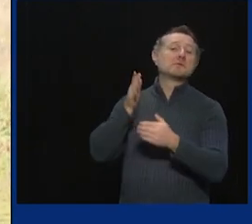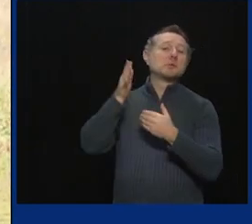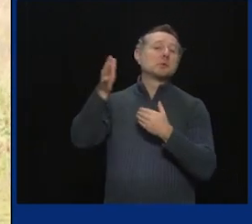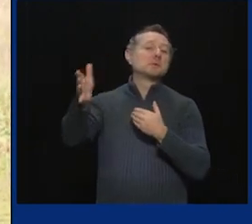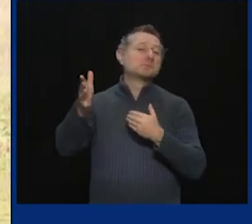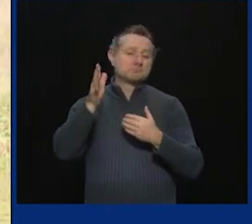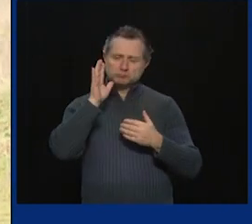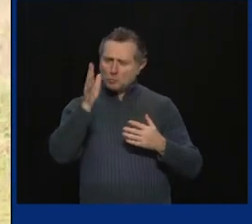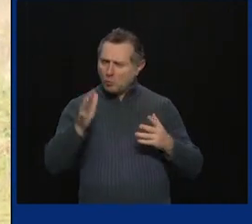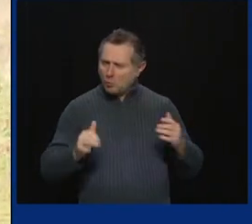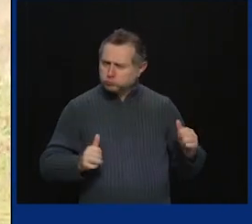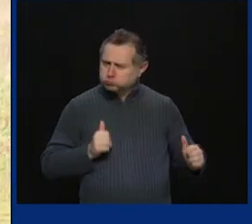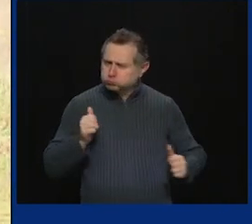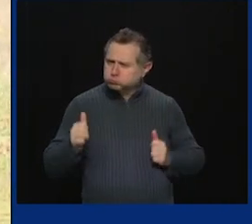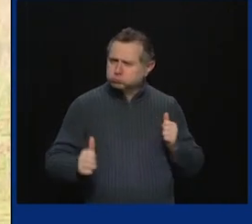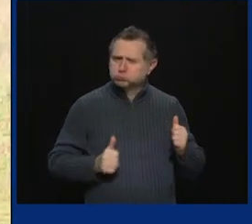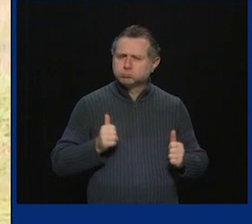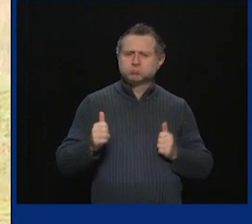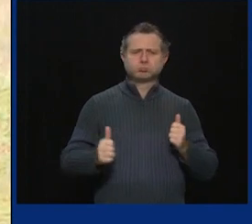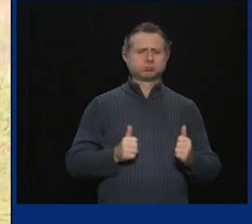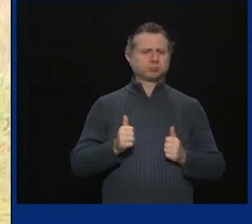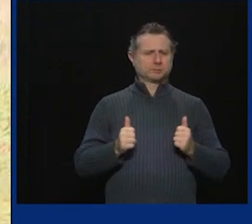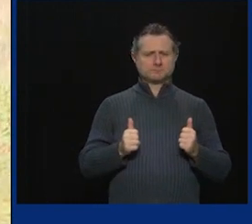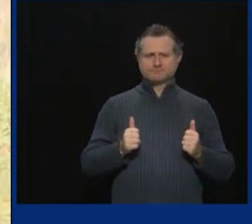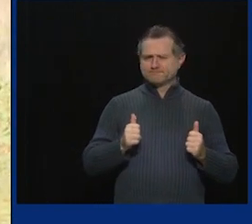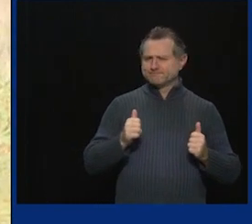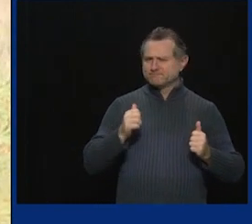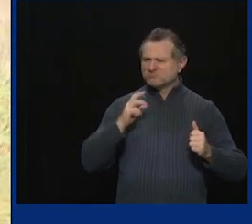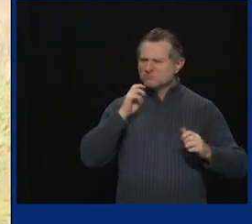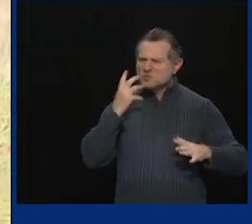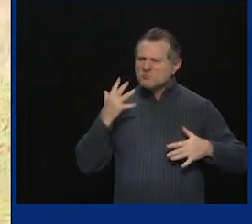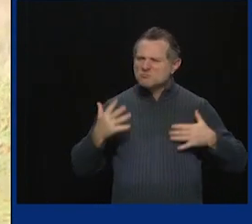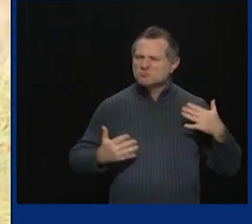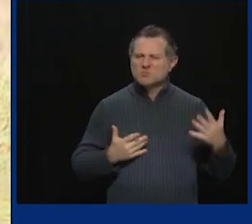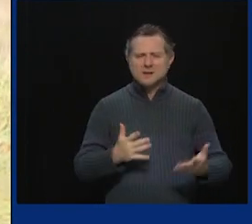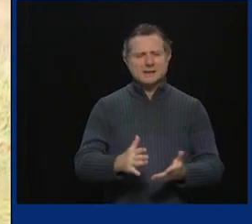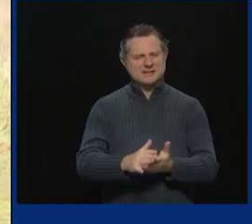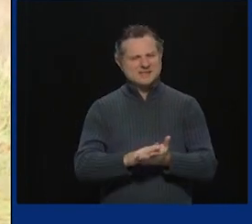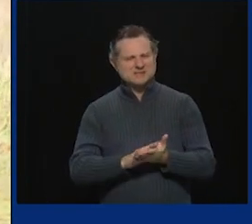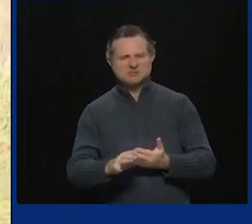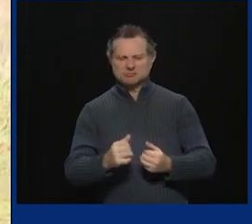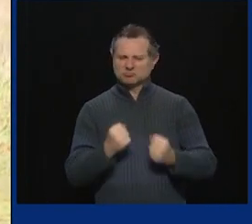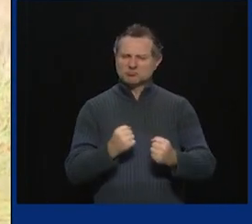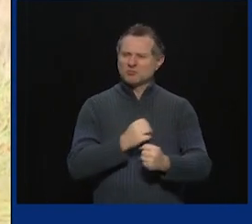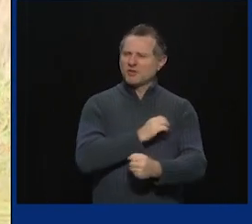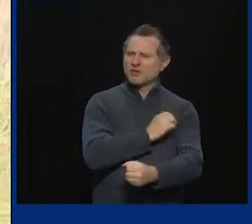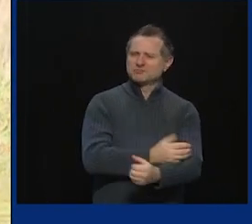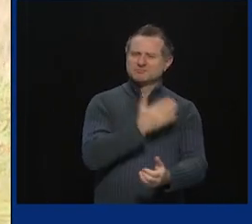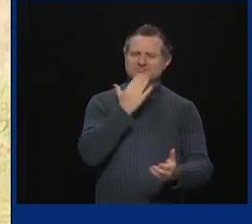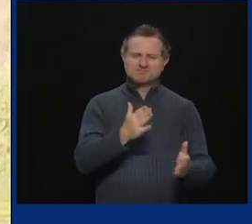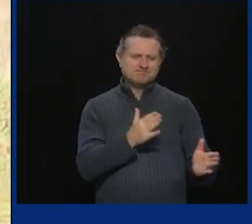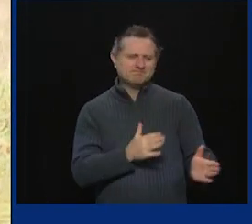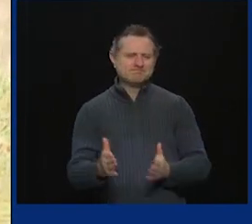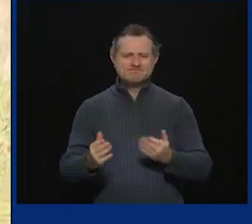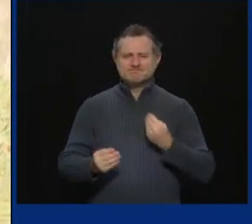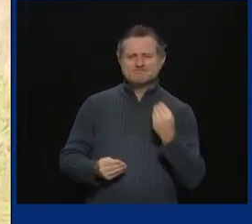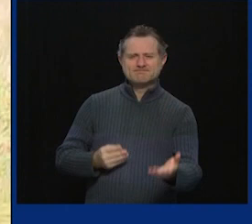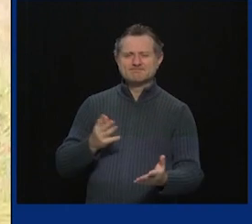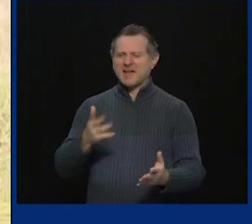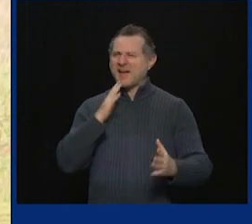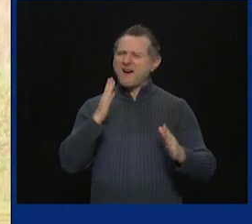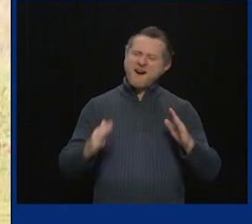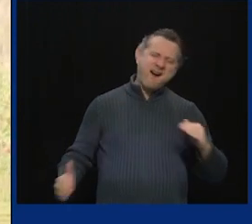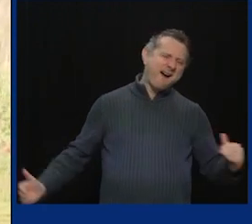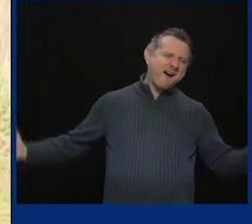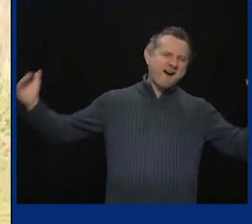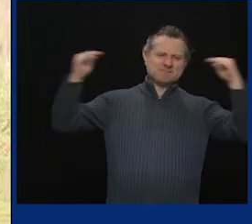aggressive, boldest, clean energy initiatives in the nation. And we're spurring over $29 billion of private